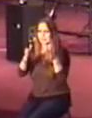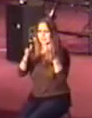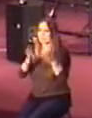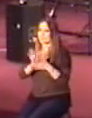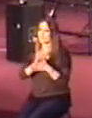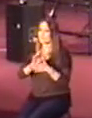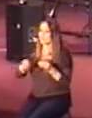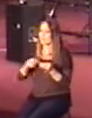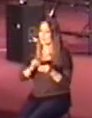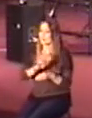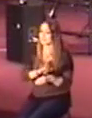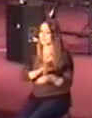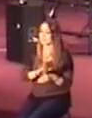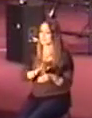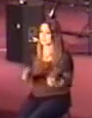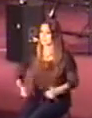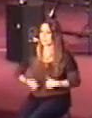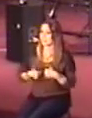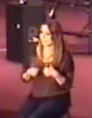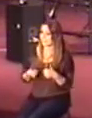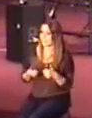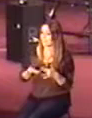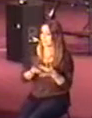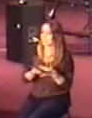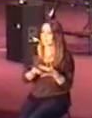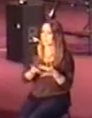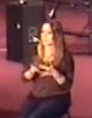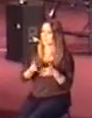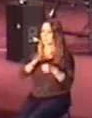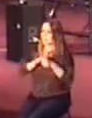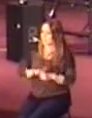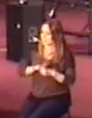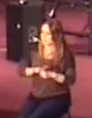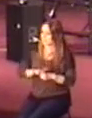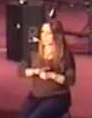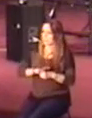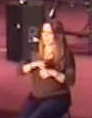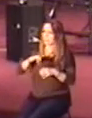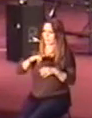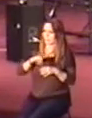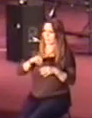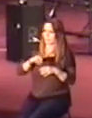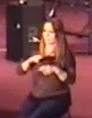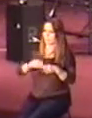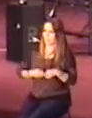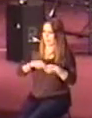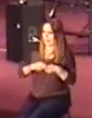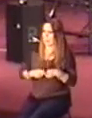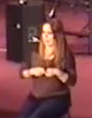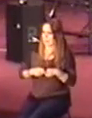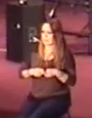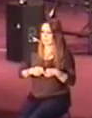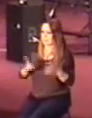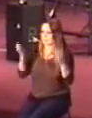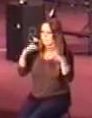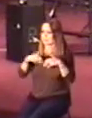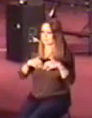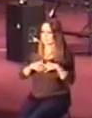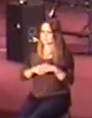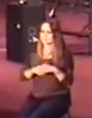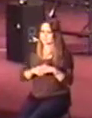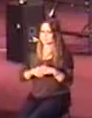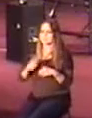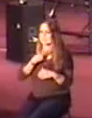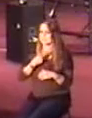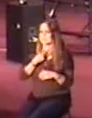them surviving under the pressure and the weight and the torment of being stuck. They were immobilized. And I remember reading this